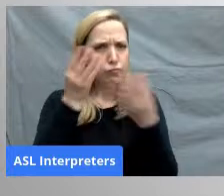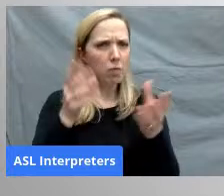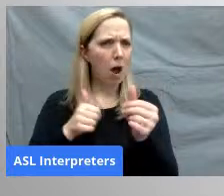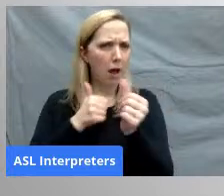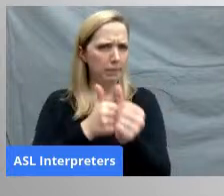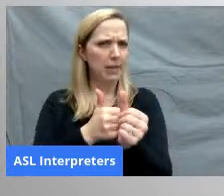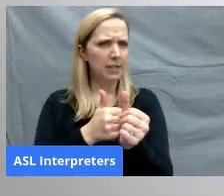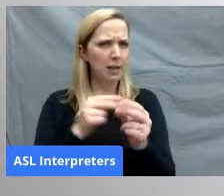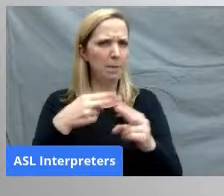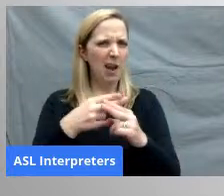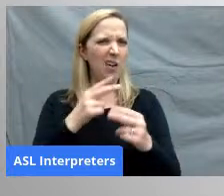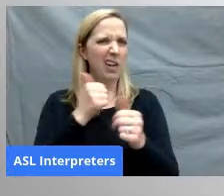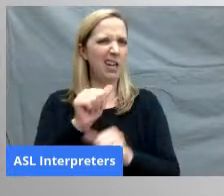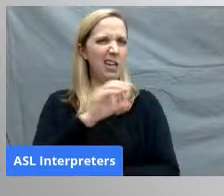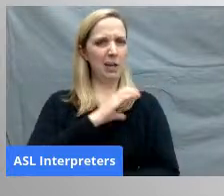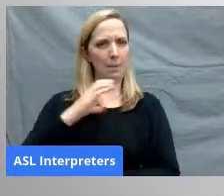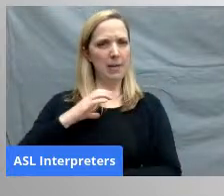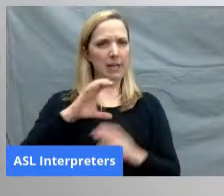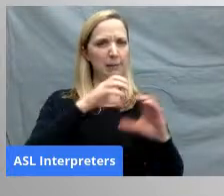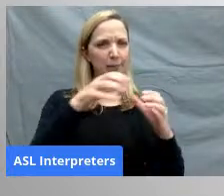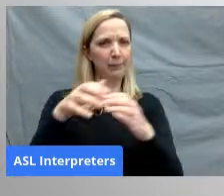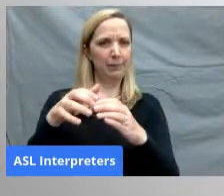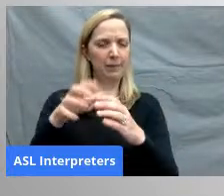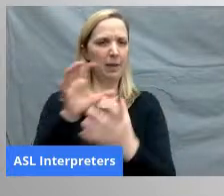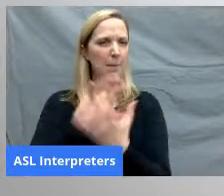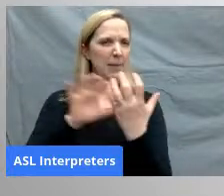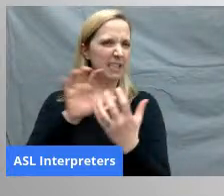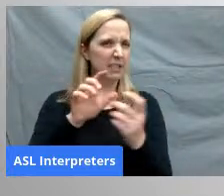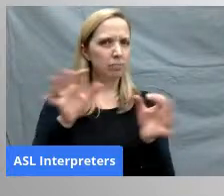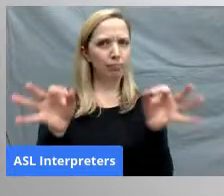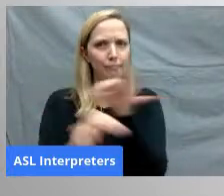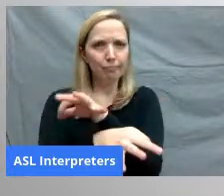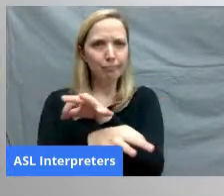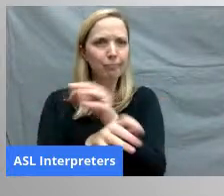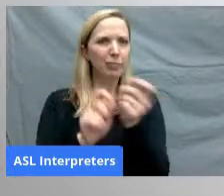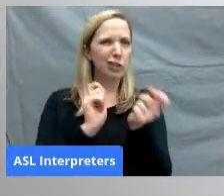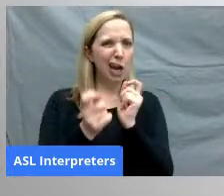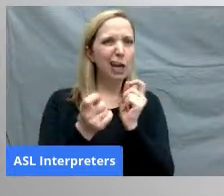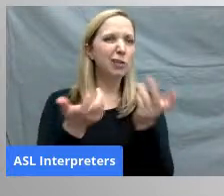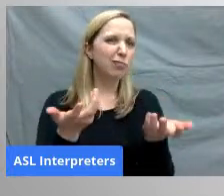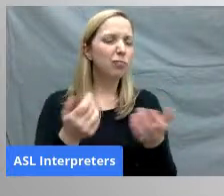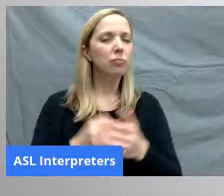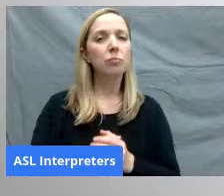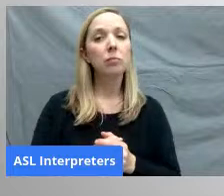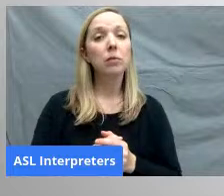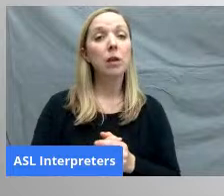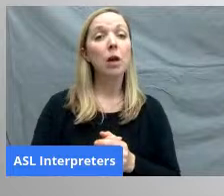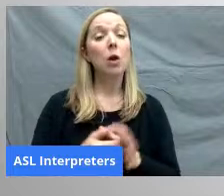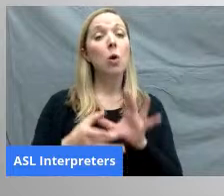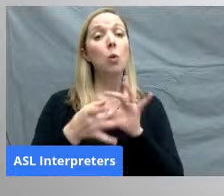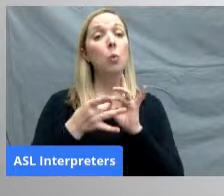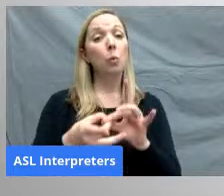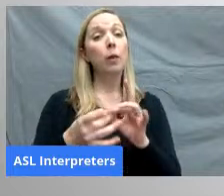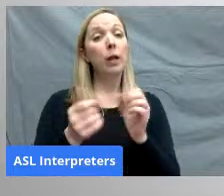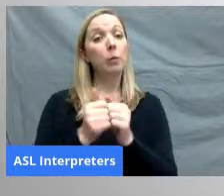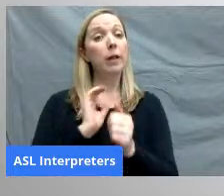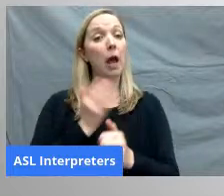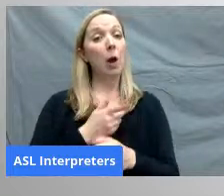But that's the update with our committees. And as it relates to our trainings, if you recall, the